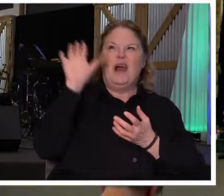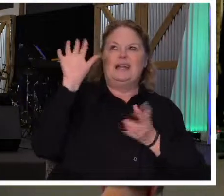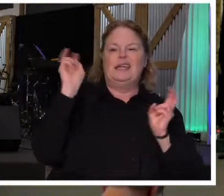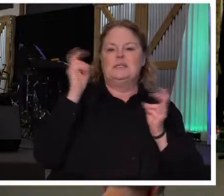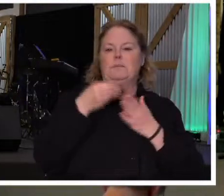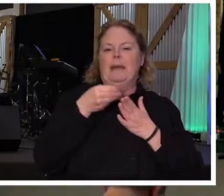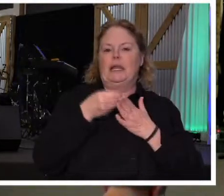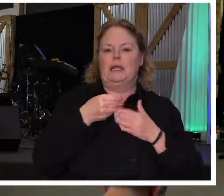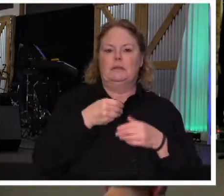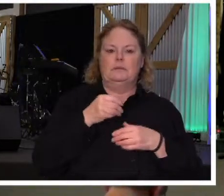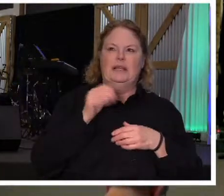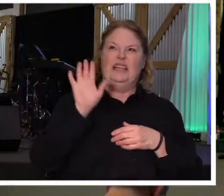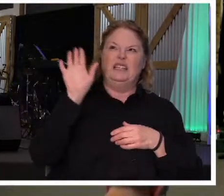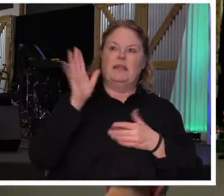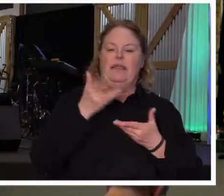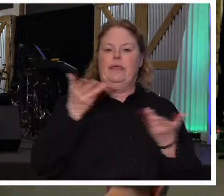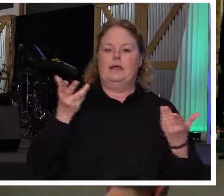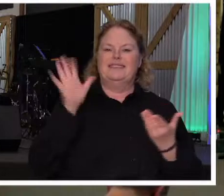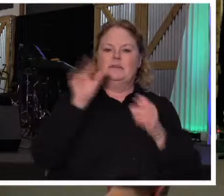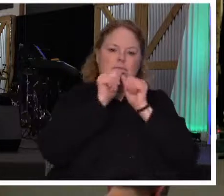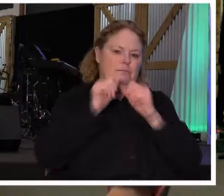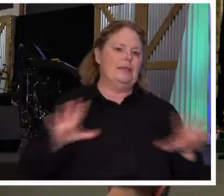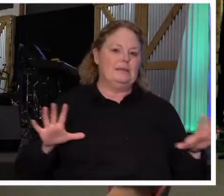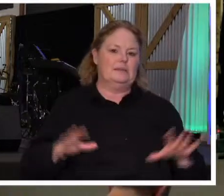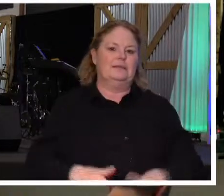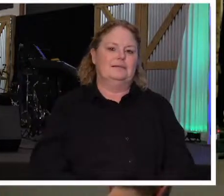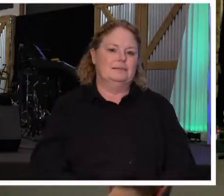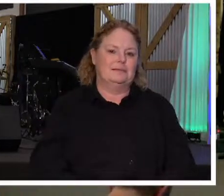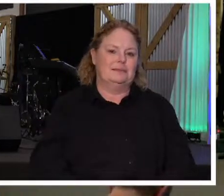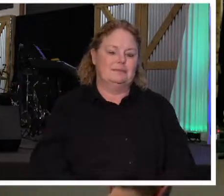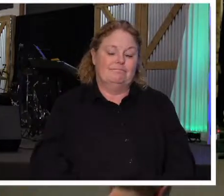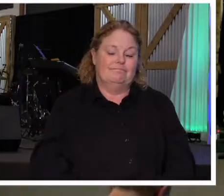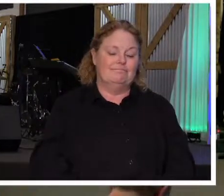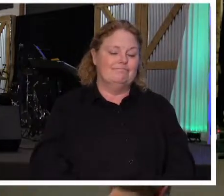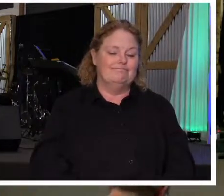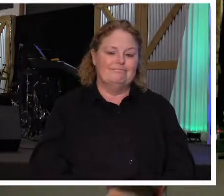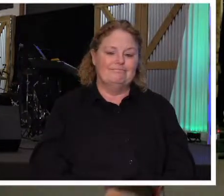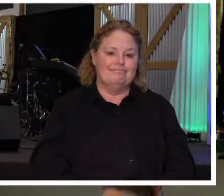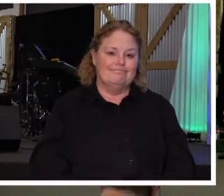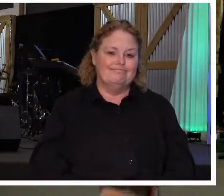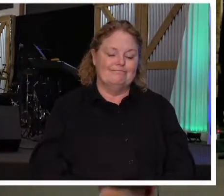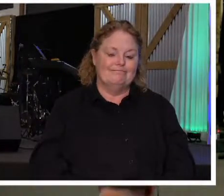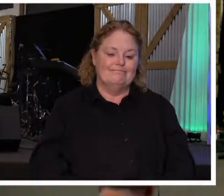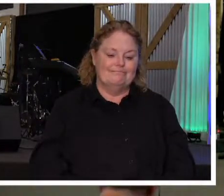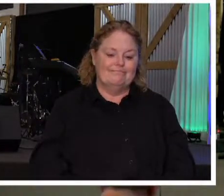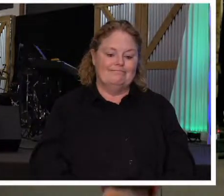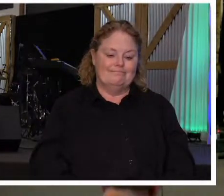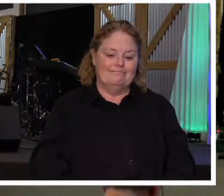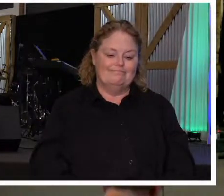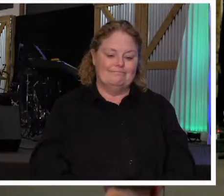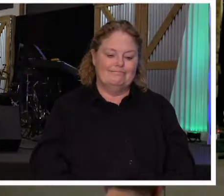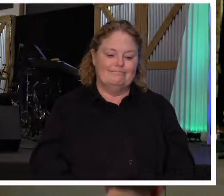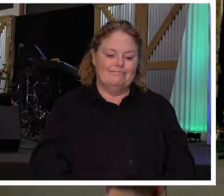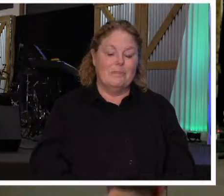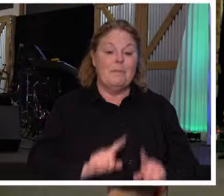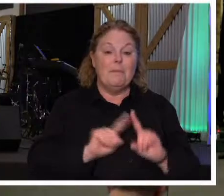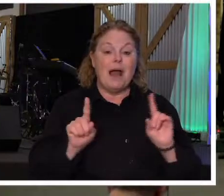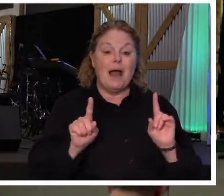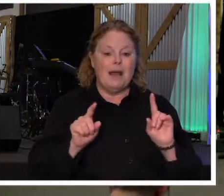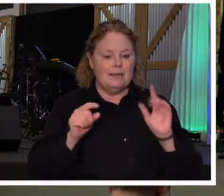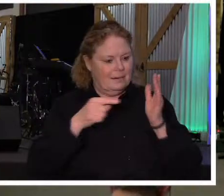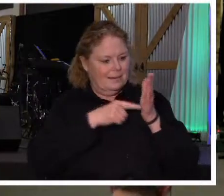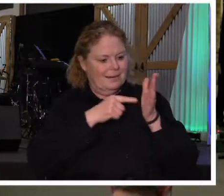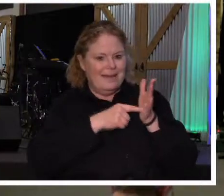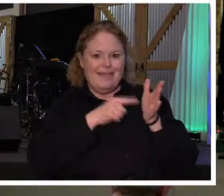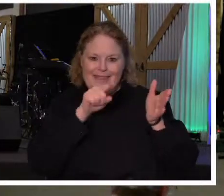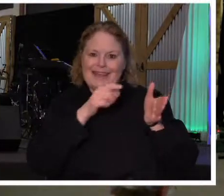He was a means to a preferred end. And in opposite of that, we look in this scripture, and